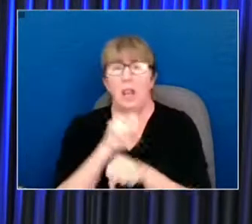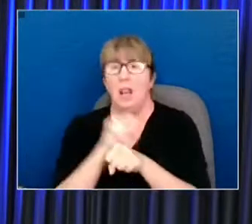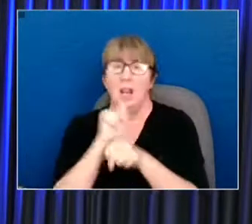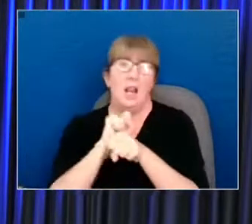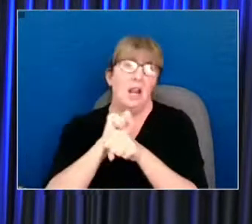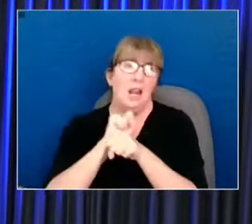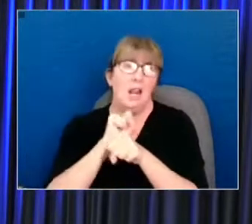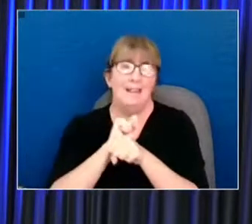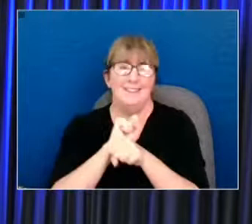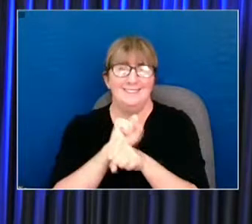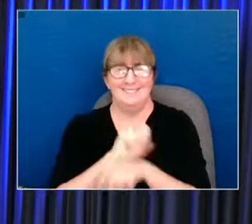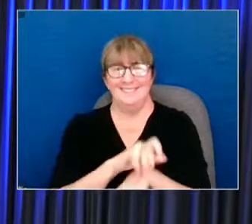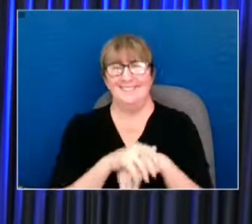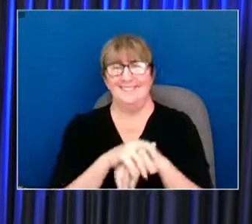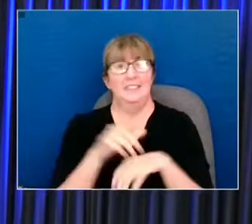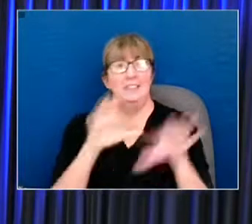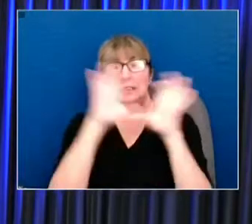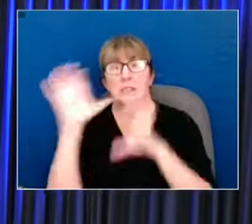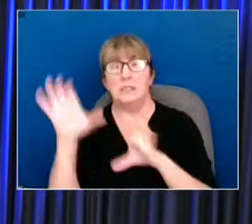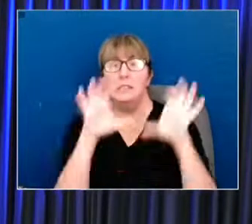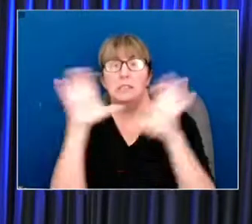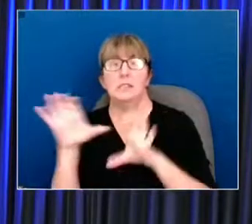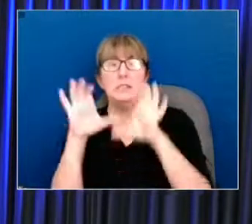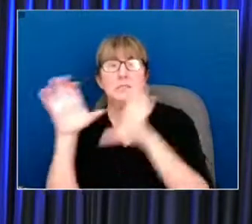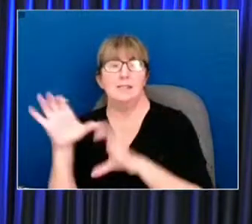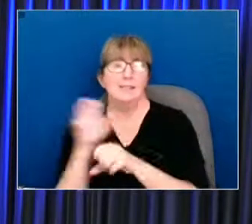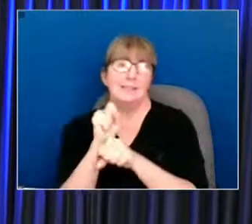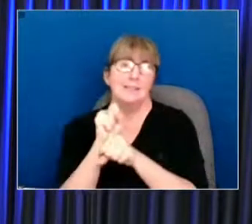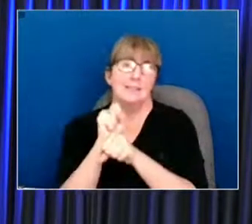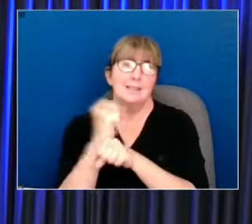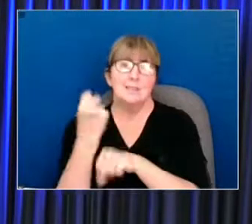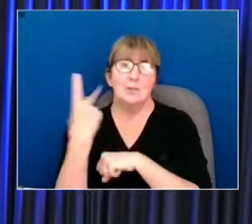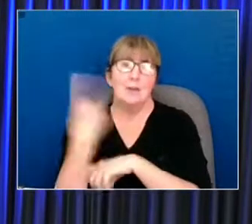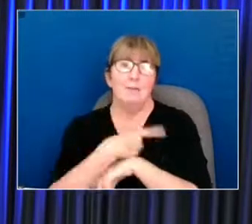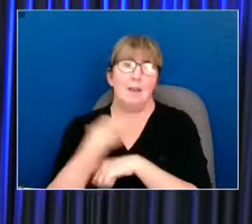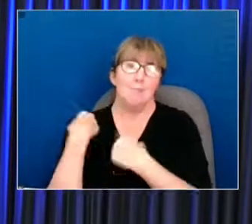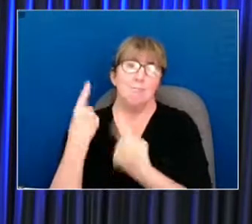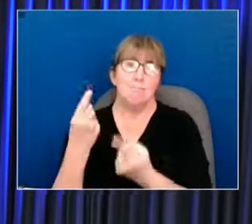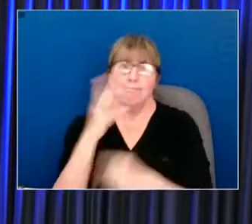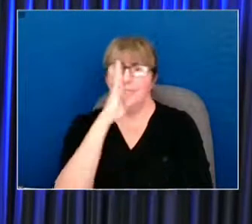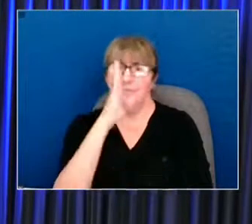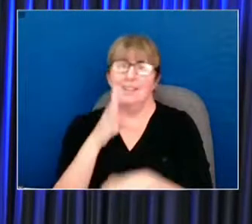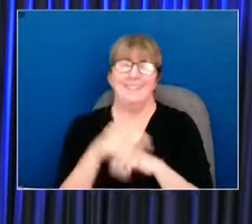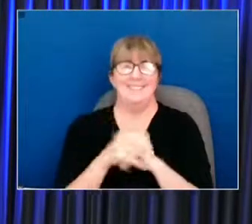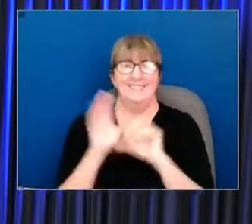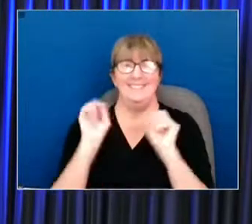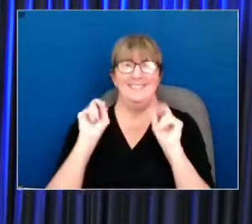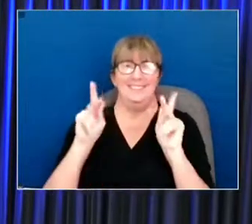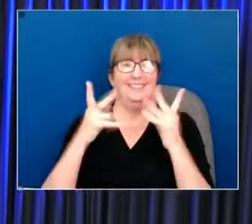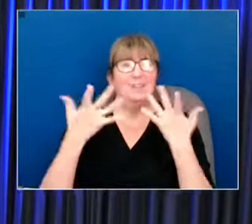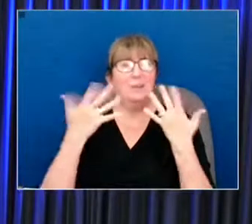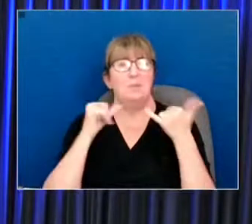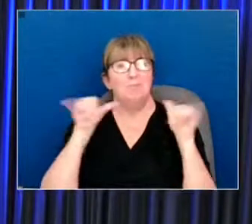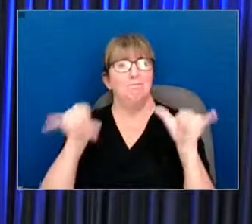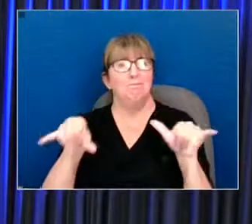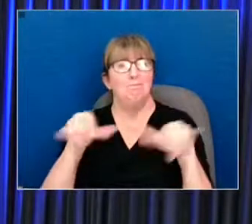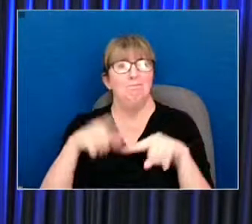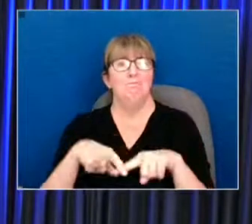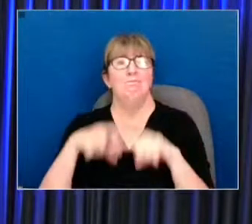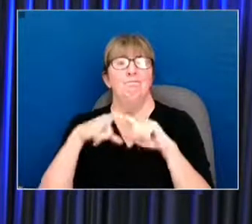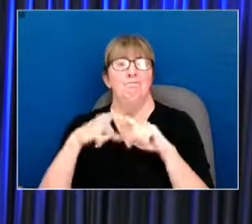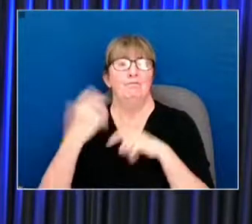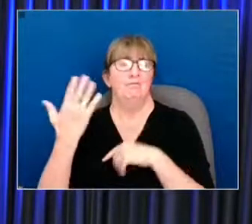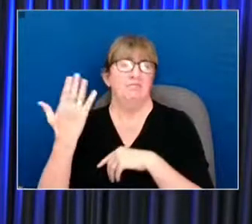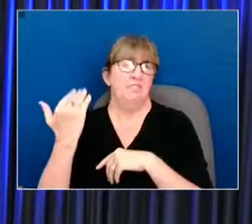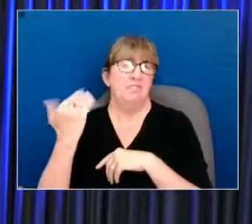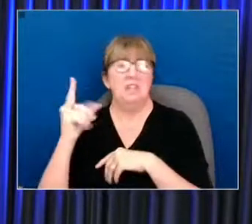working. I don't think she slept in 12 days. So, okay. So, Jacqueline, I'm going to get off this call. I think we're all going to take perhaps a 15,